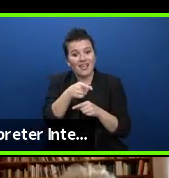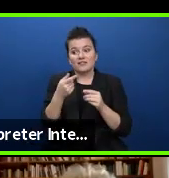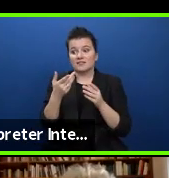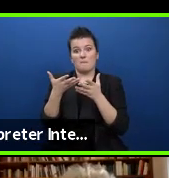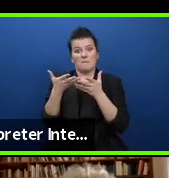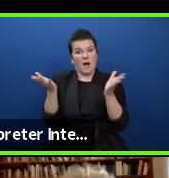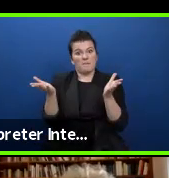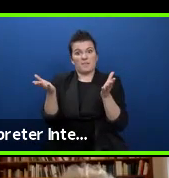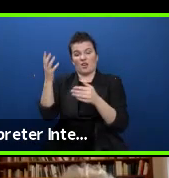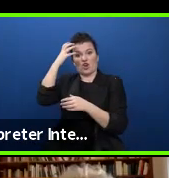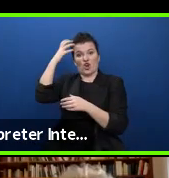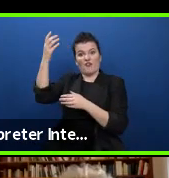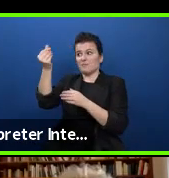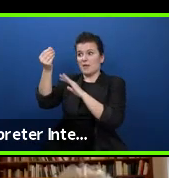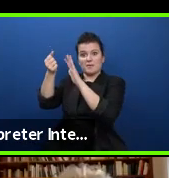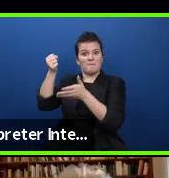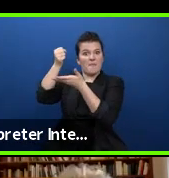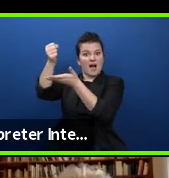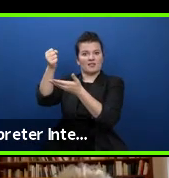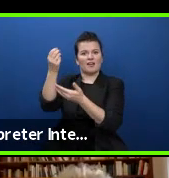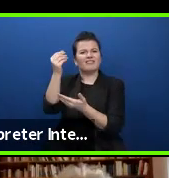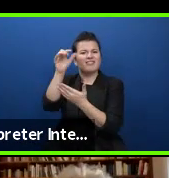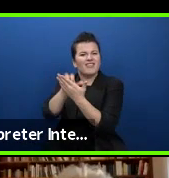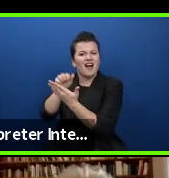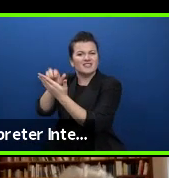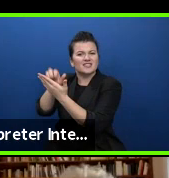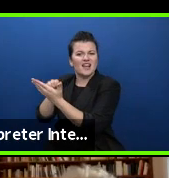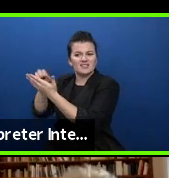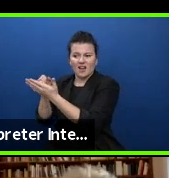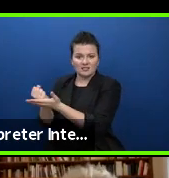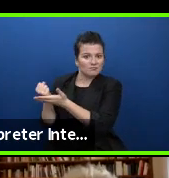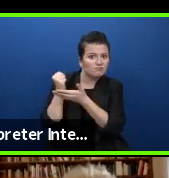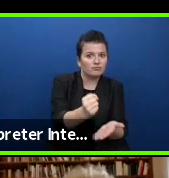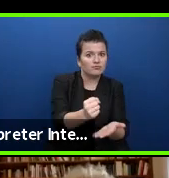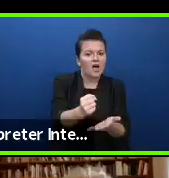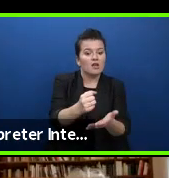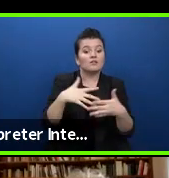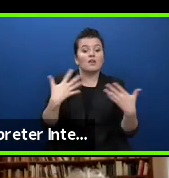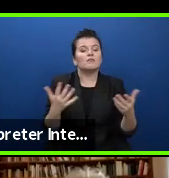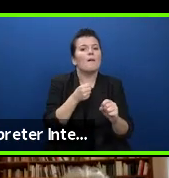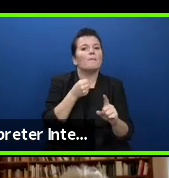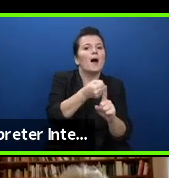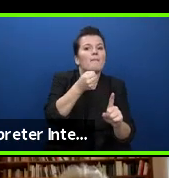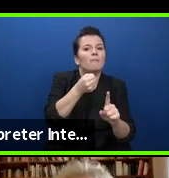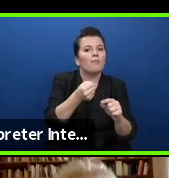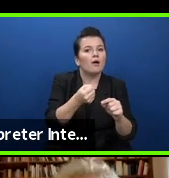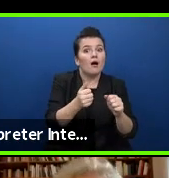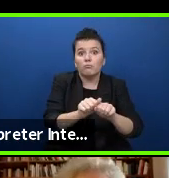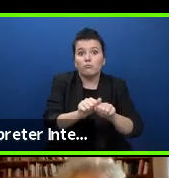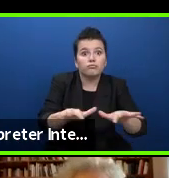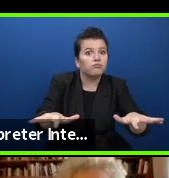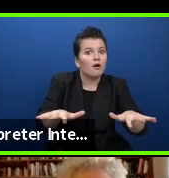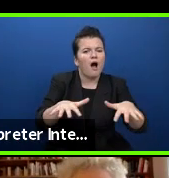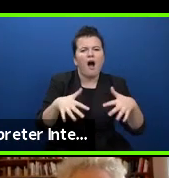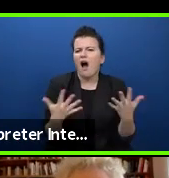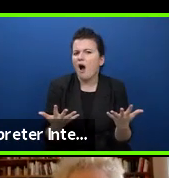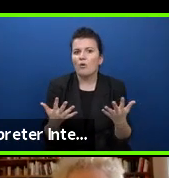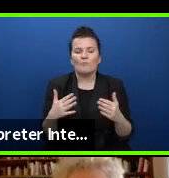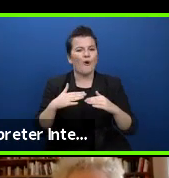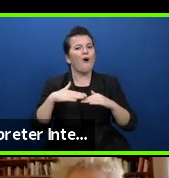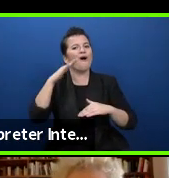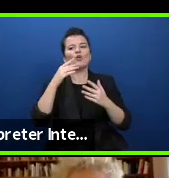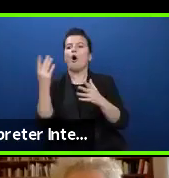in all of these institutions and organizations and festivals and so on. And also we got much more public awareness. So I'm, for